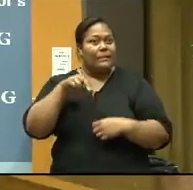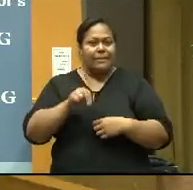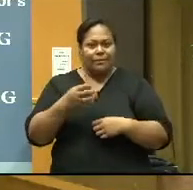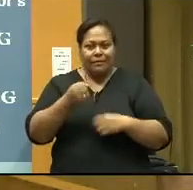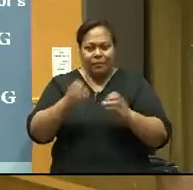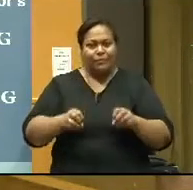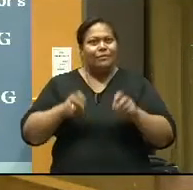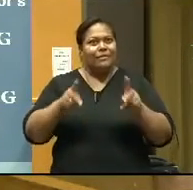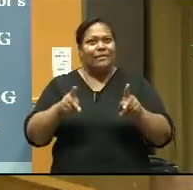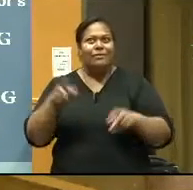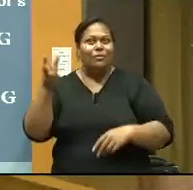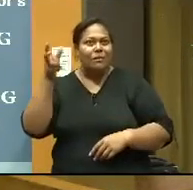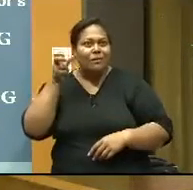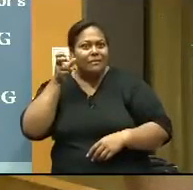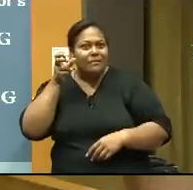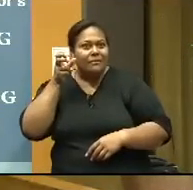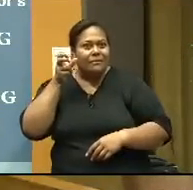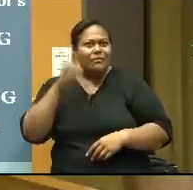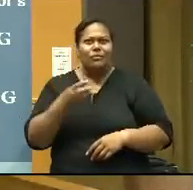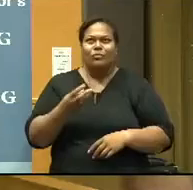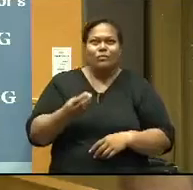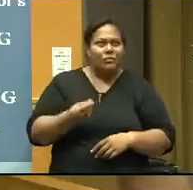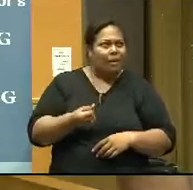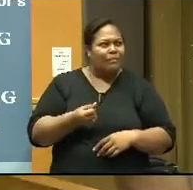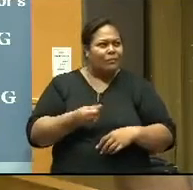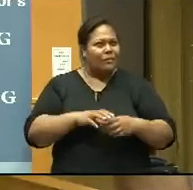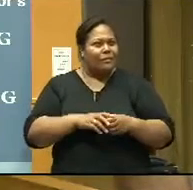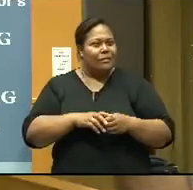the opportunity to listen to some distinguished